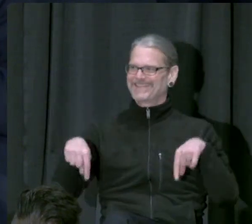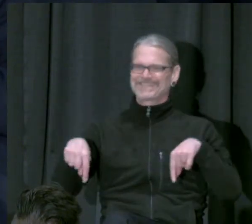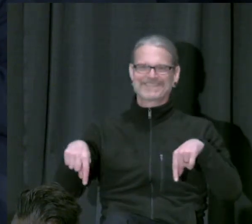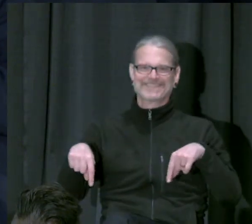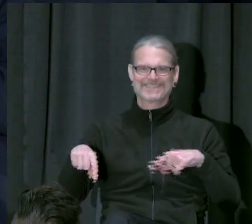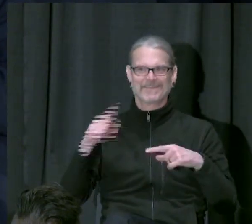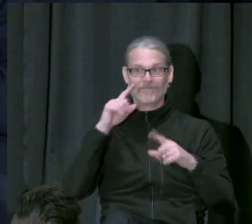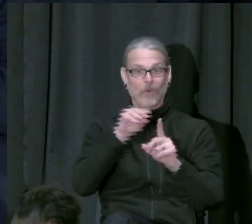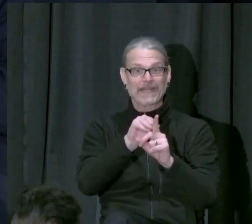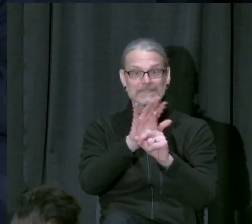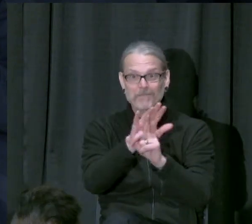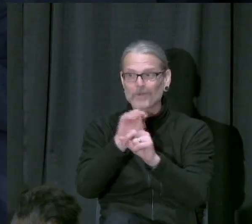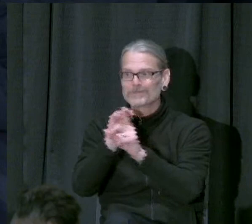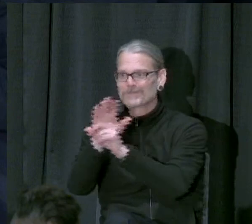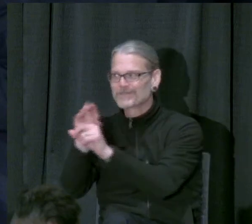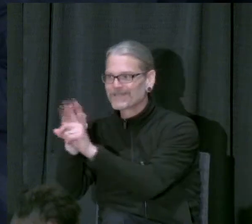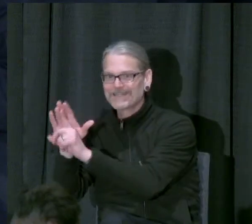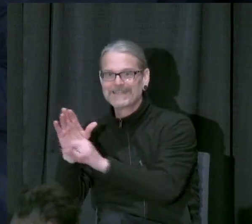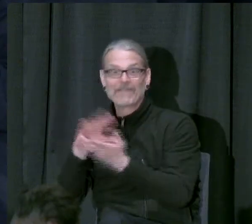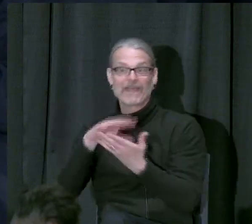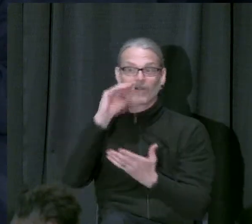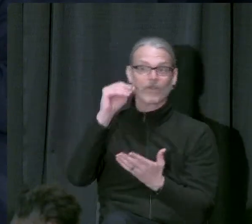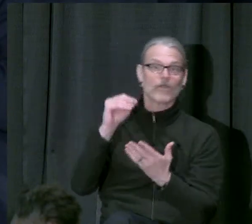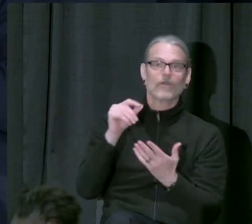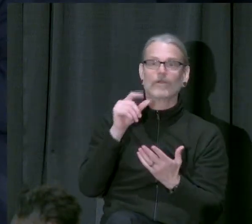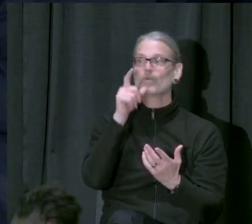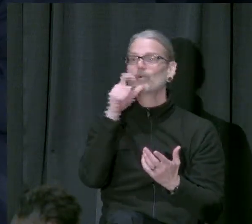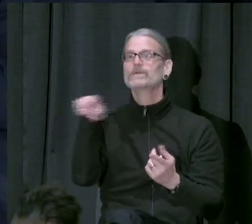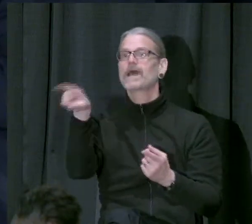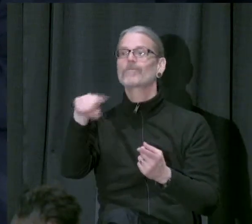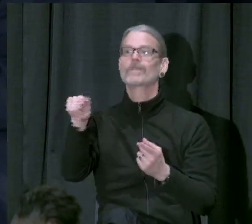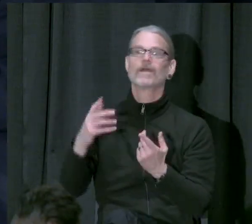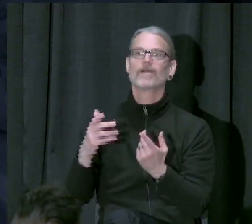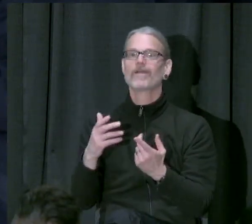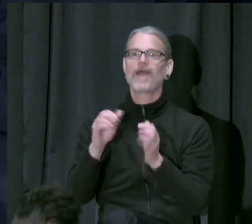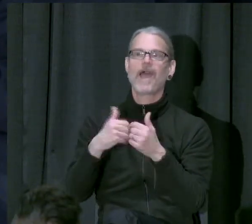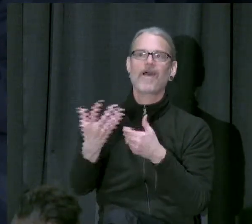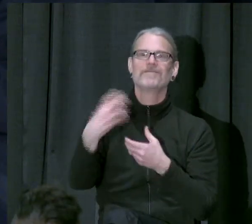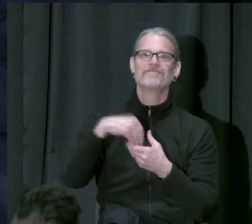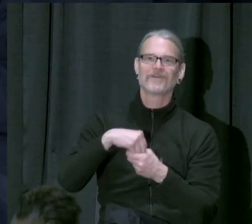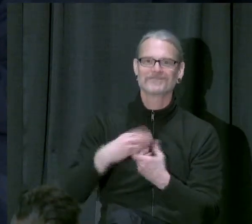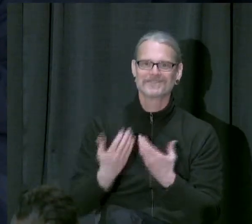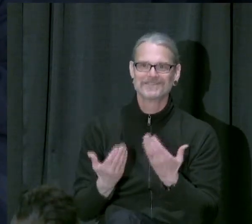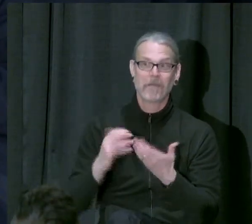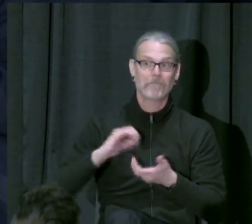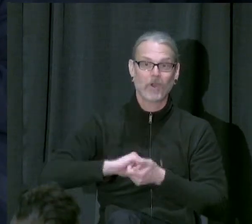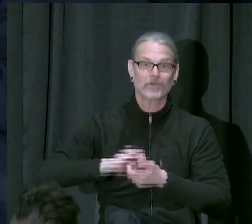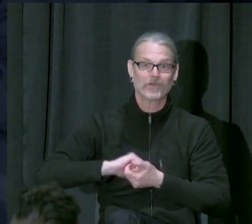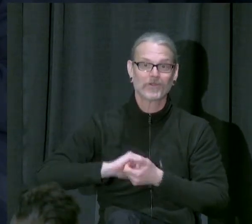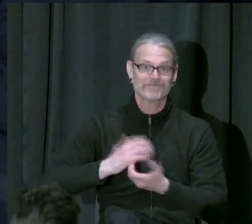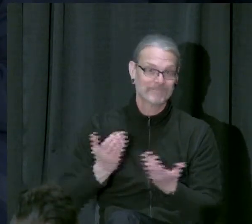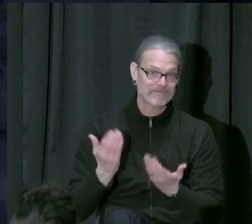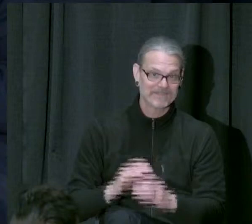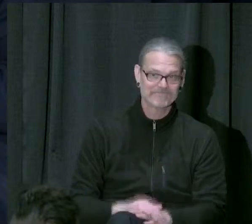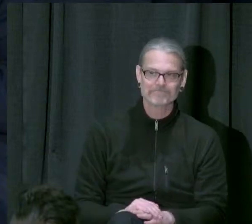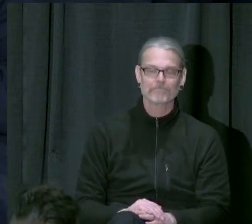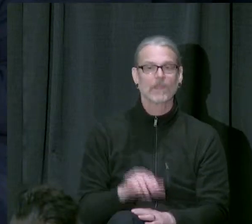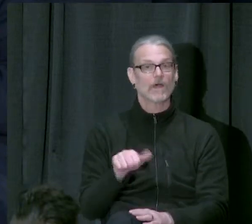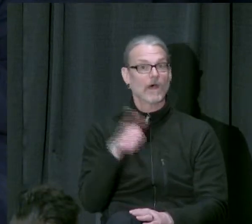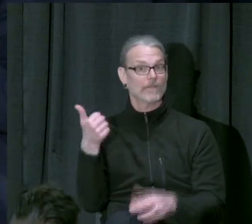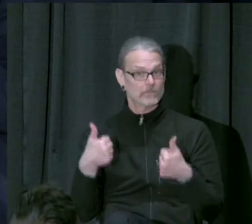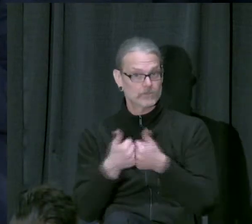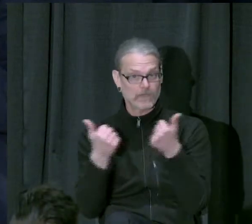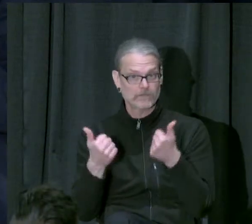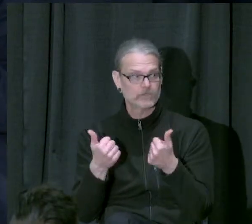and learn who else is out there within the space that we're working in and see if there's potential partnerships. The other challenge is